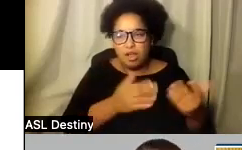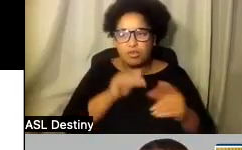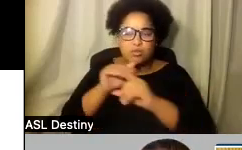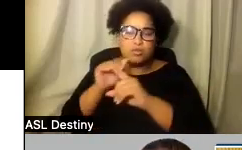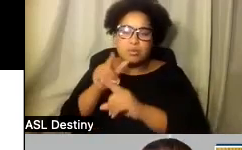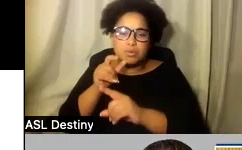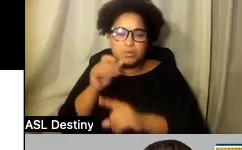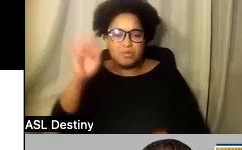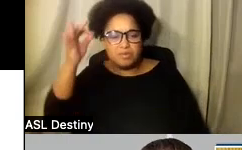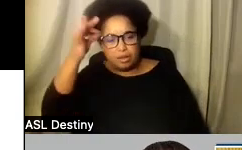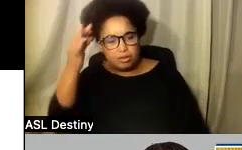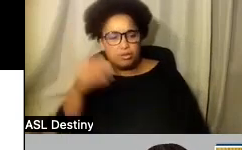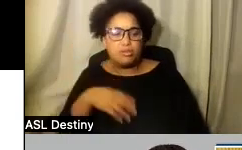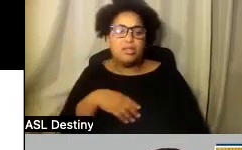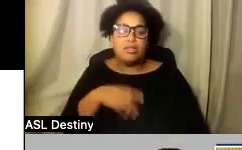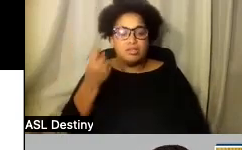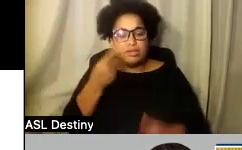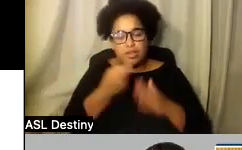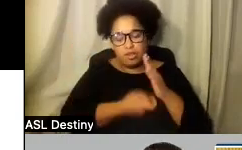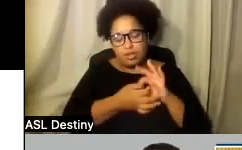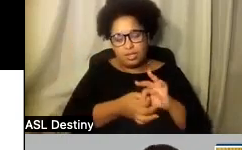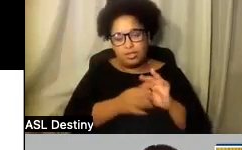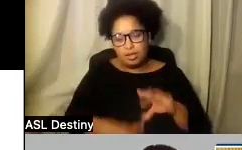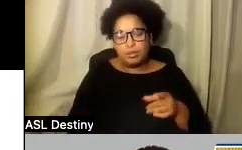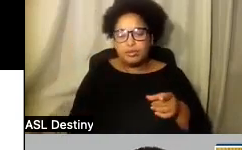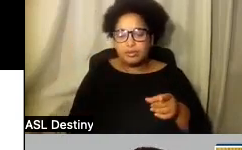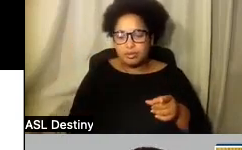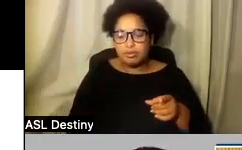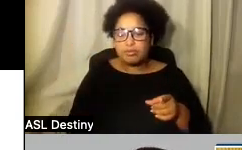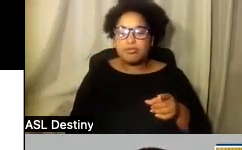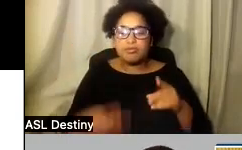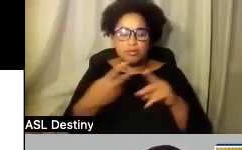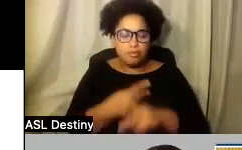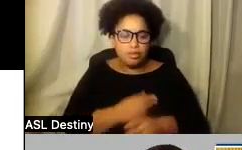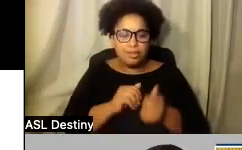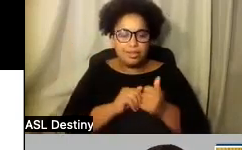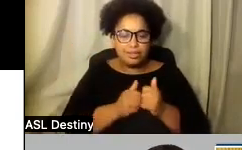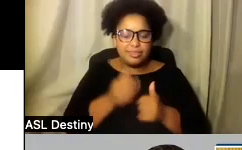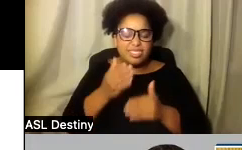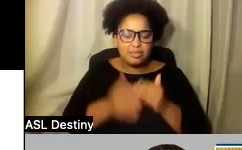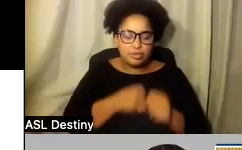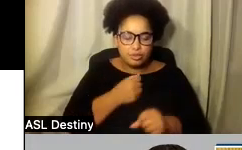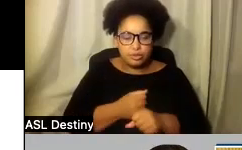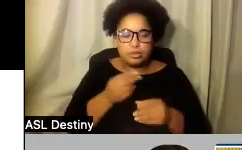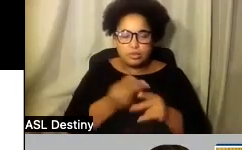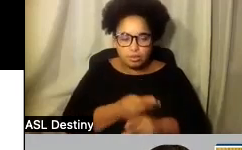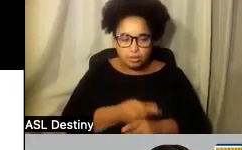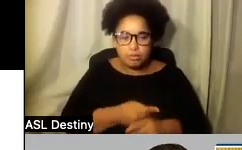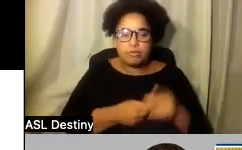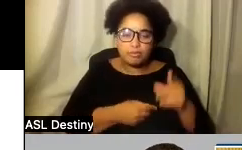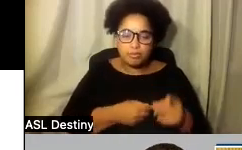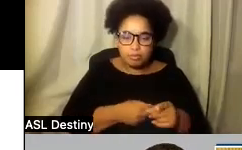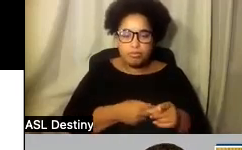cost associated with it. That is all kind of calculated at the end of the year and put into